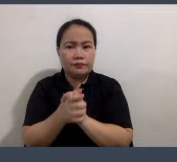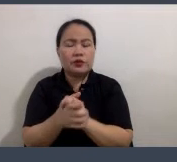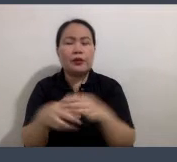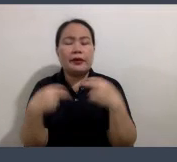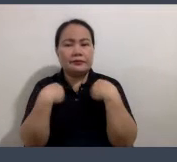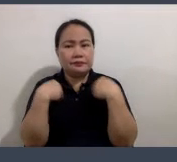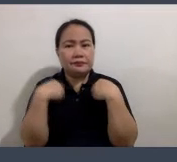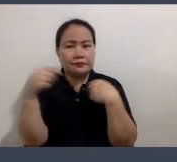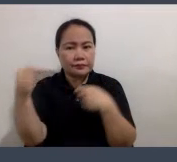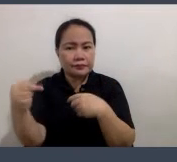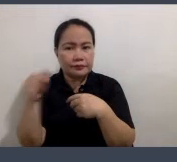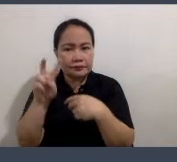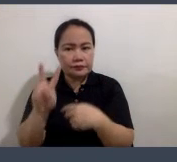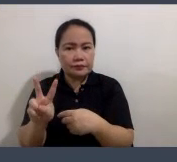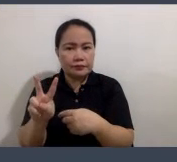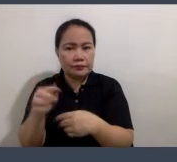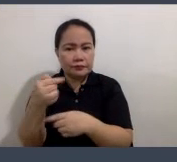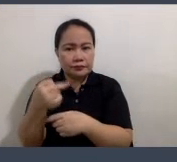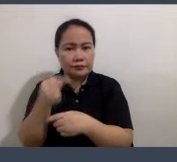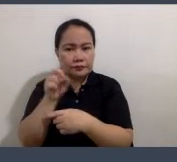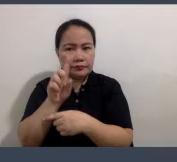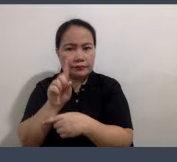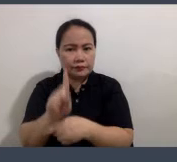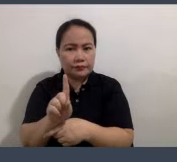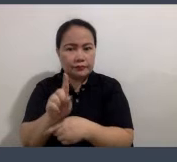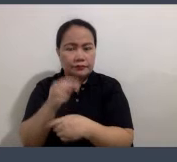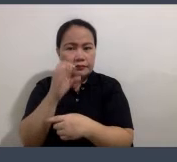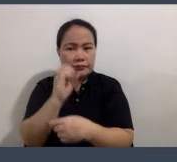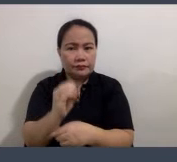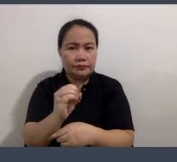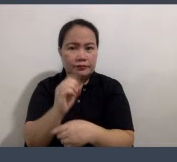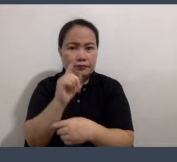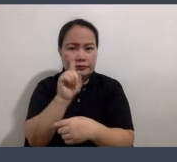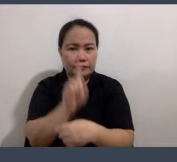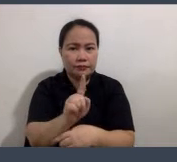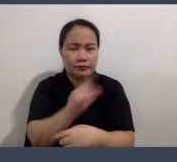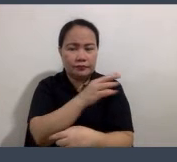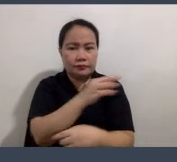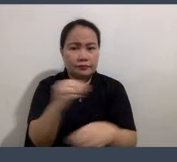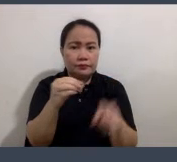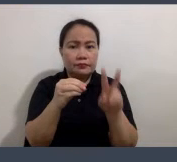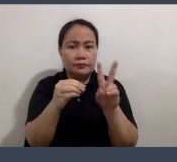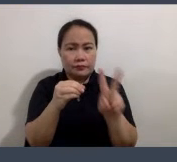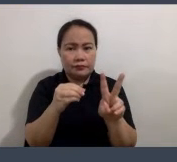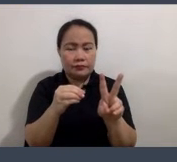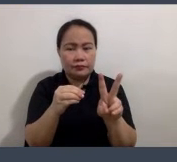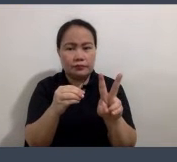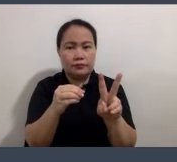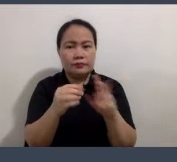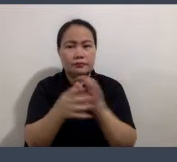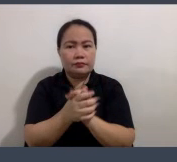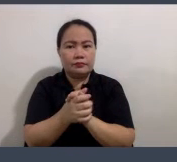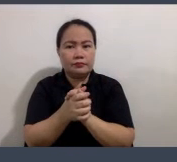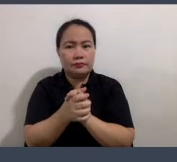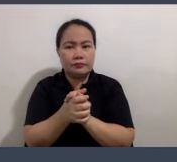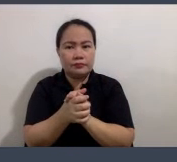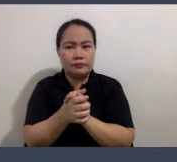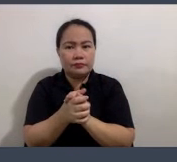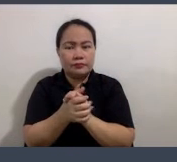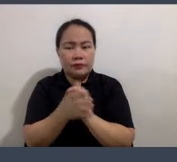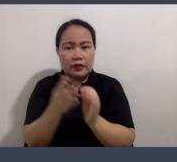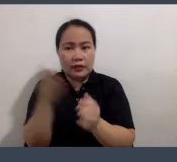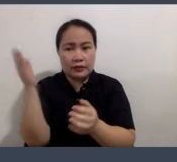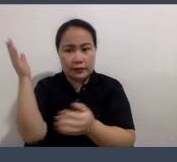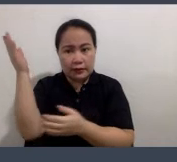So, we have negative 2, negative 1, 0, positive 1, and positive 2.